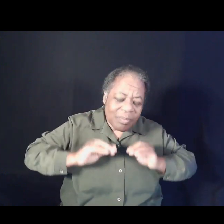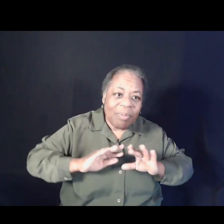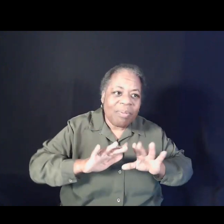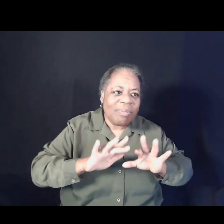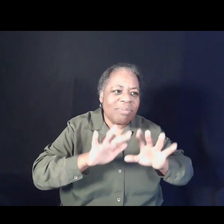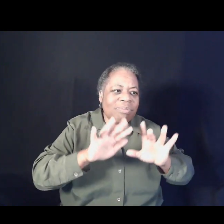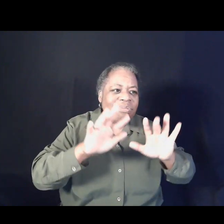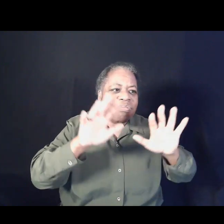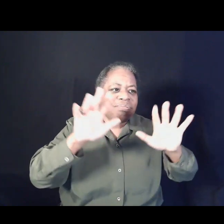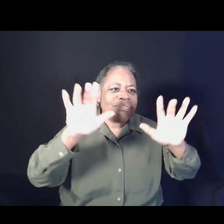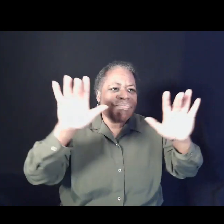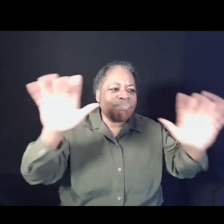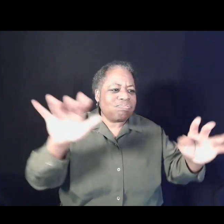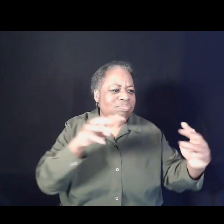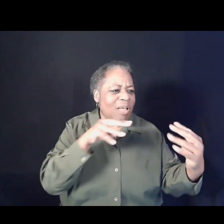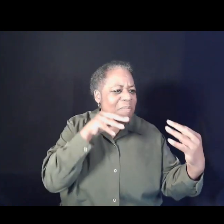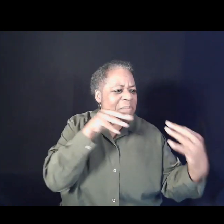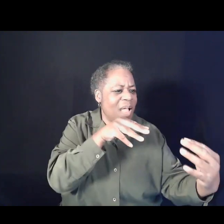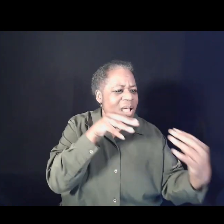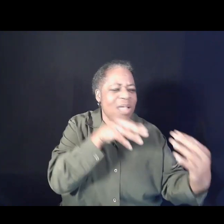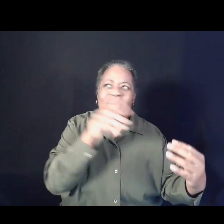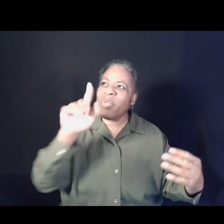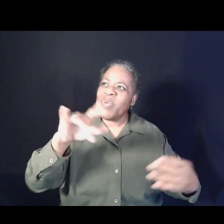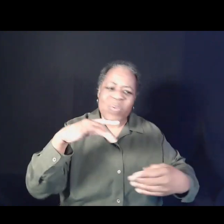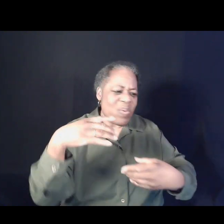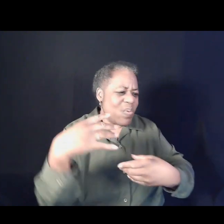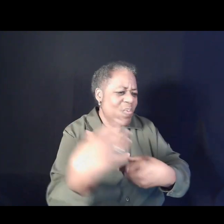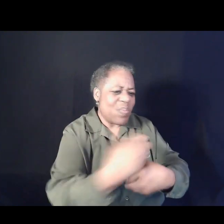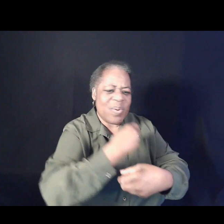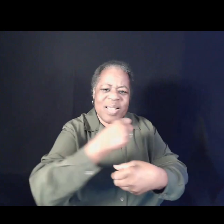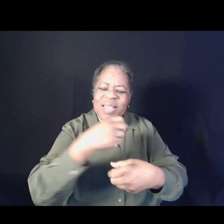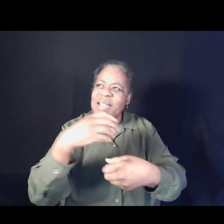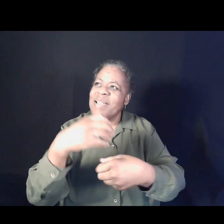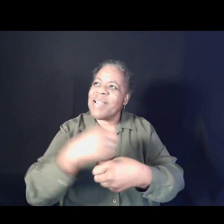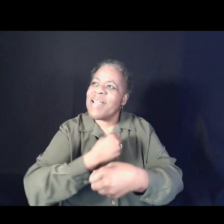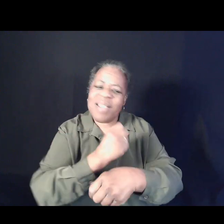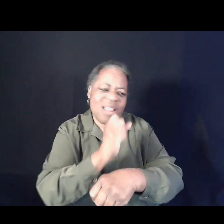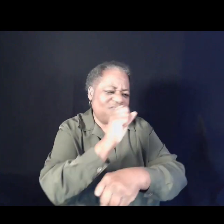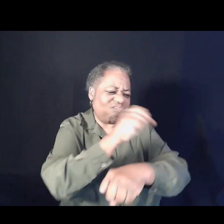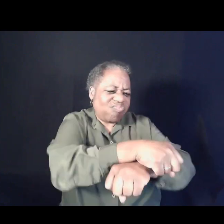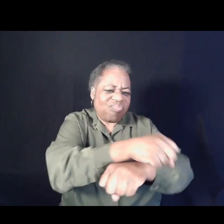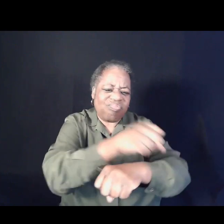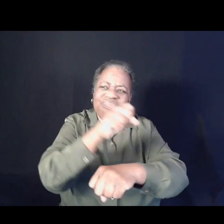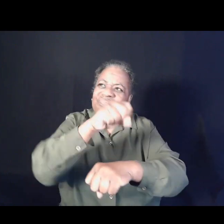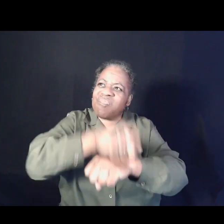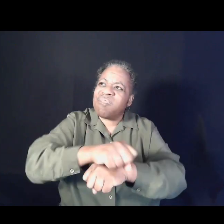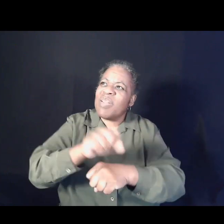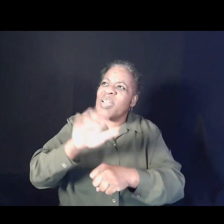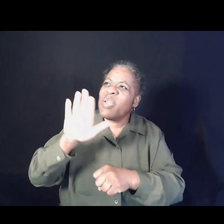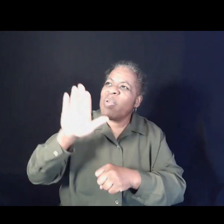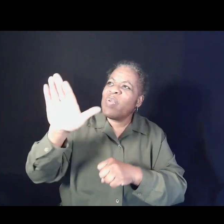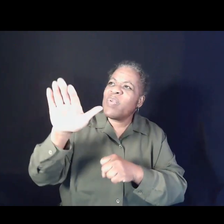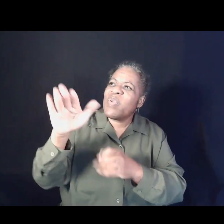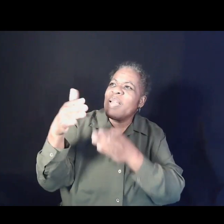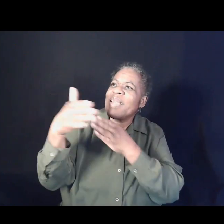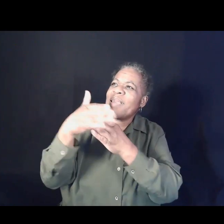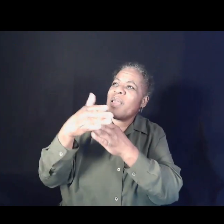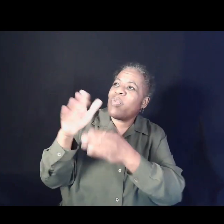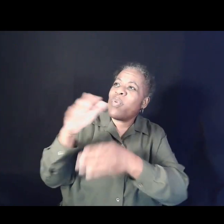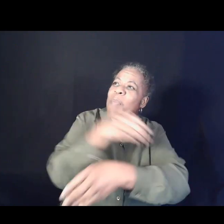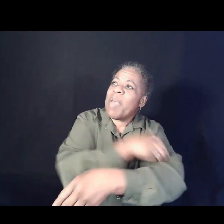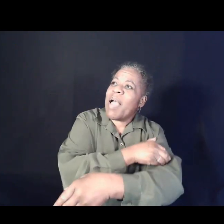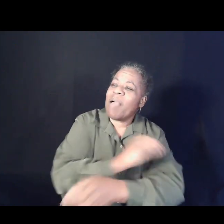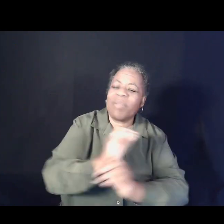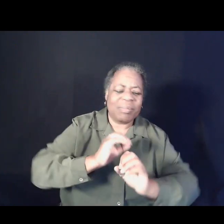every battle. Nothing can stand against the power of our